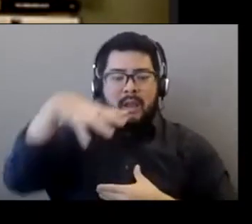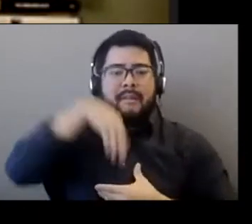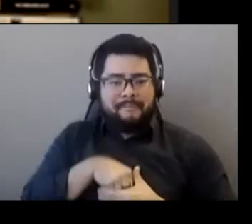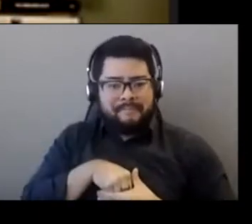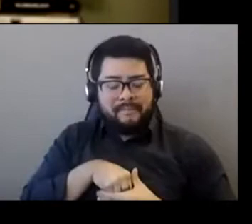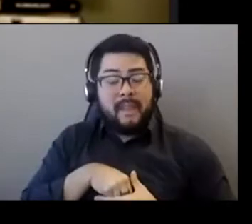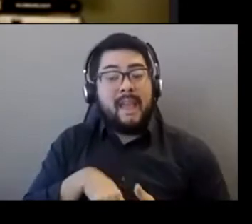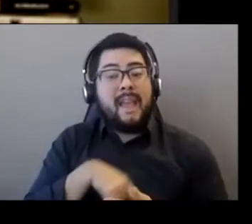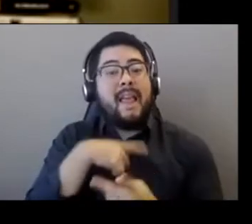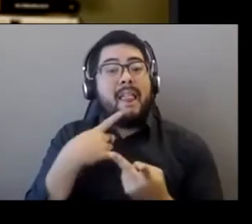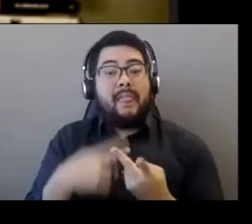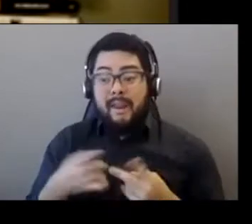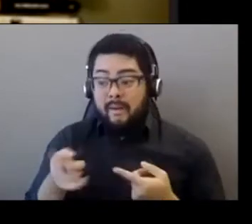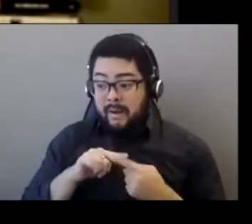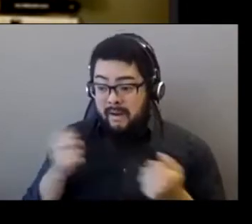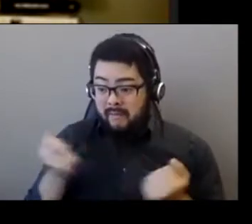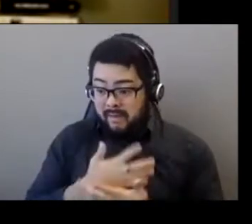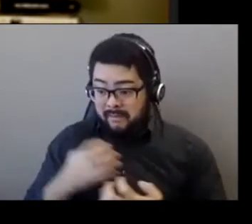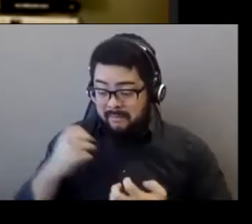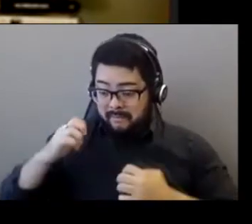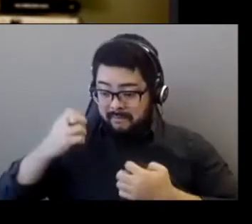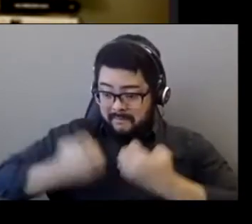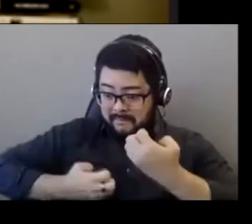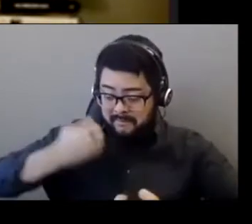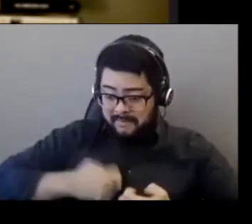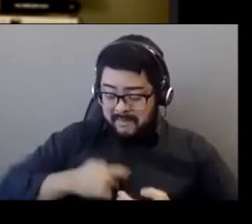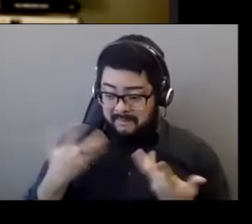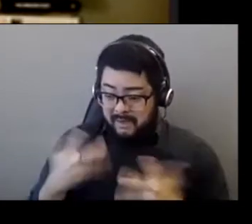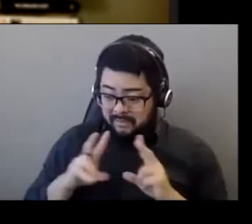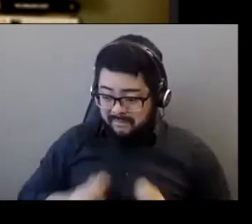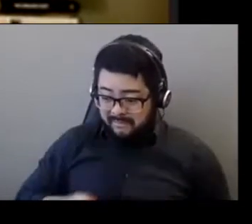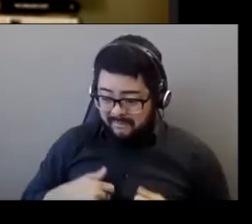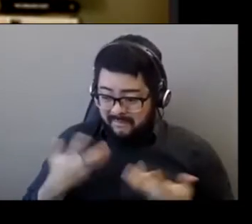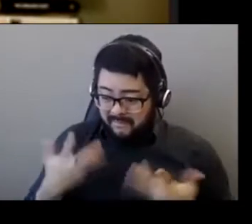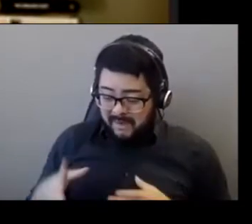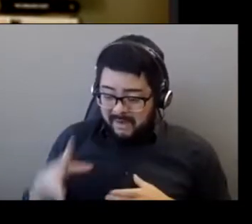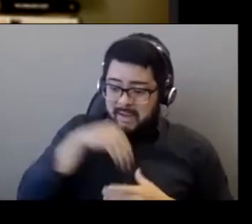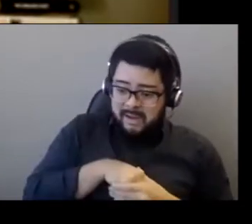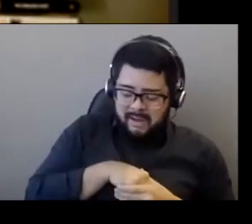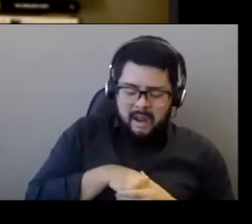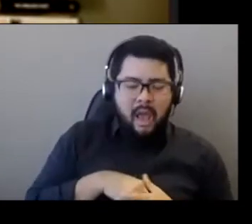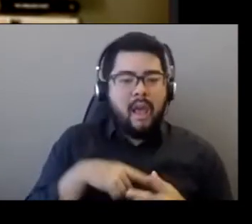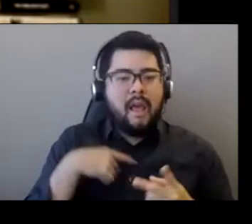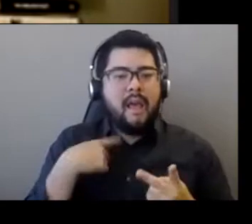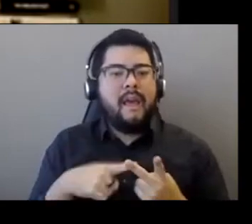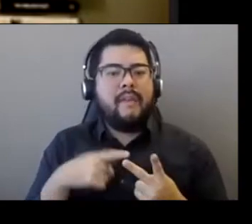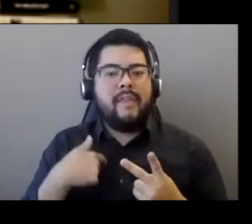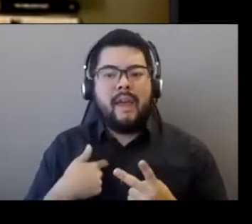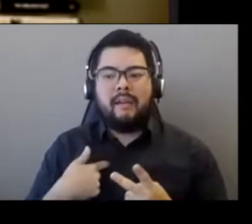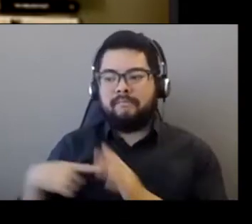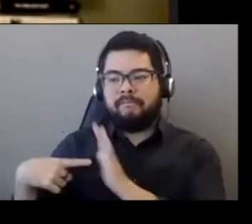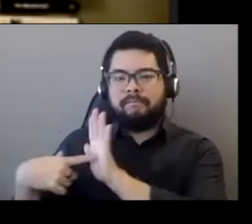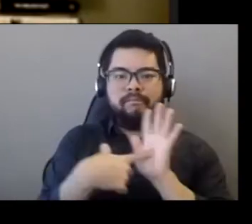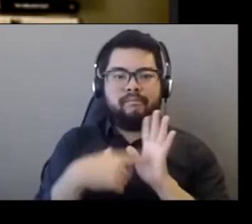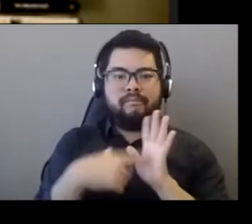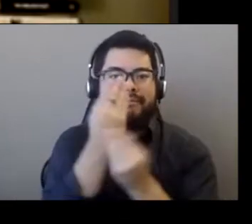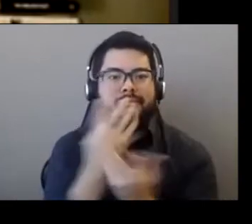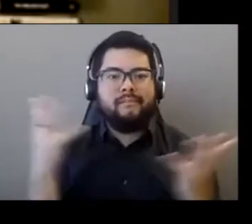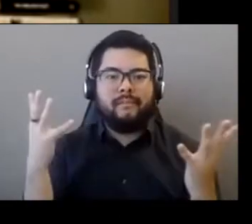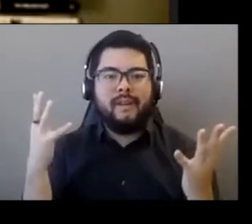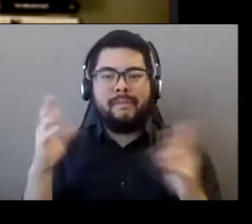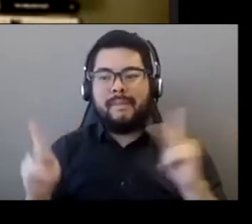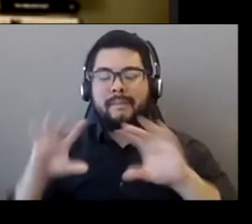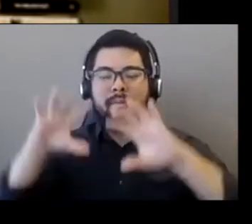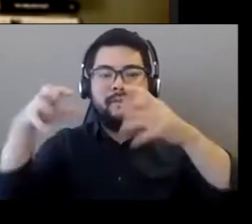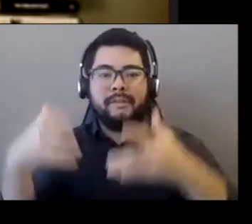it back to people to see if the thought that you've elaborated resonates. Now,